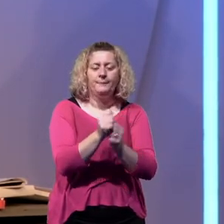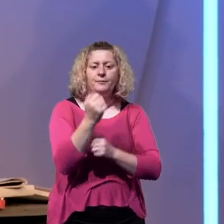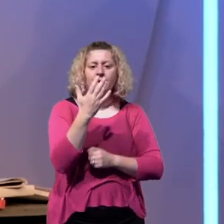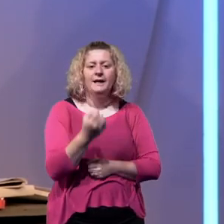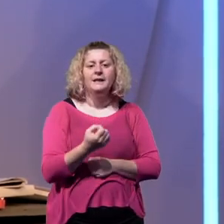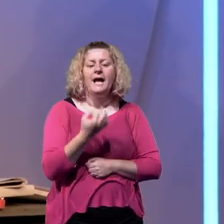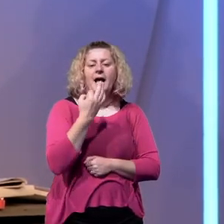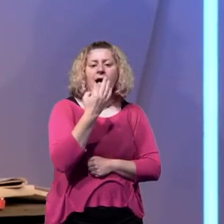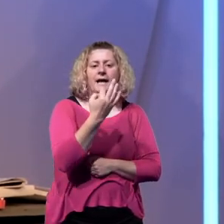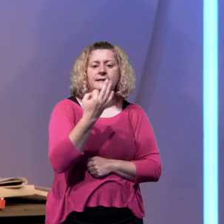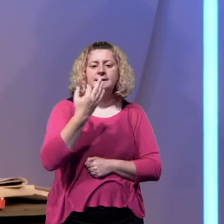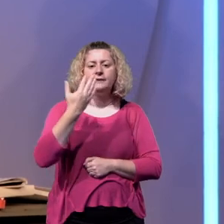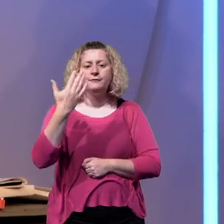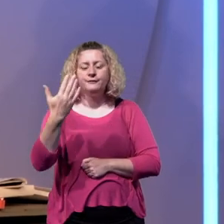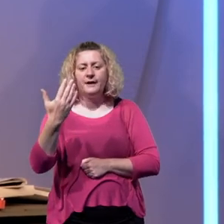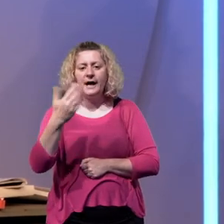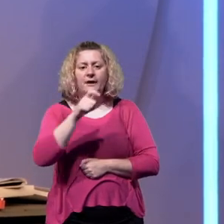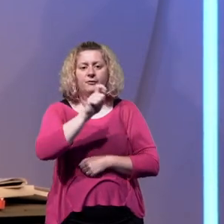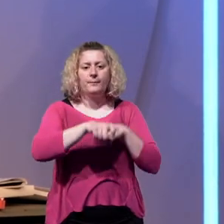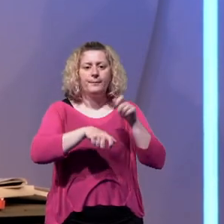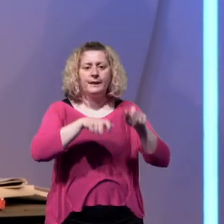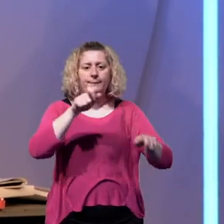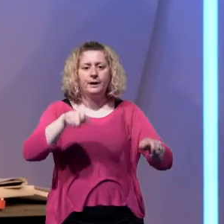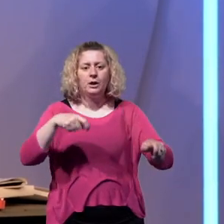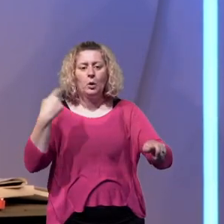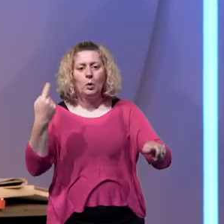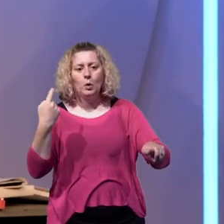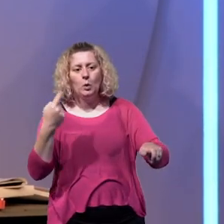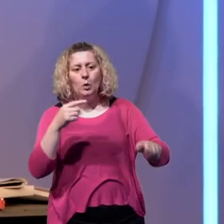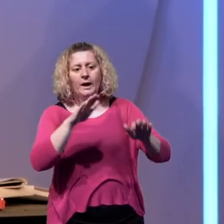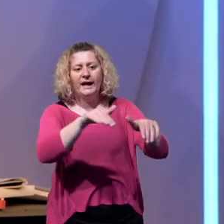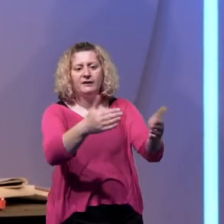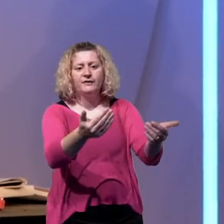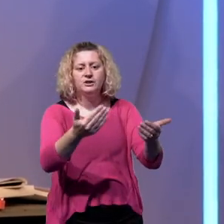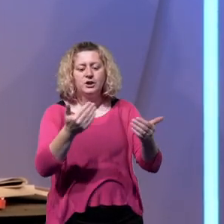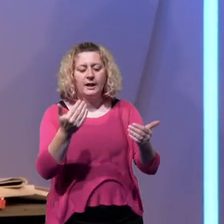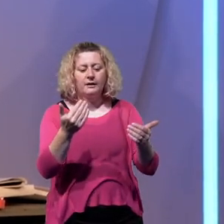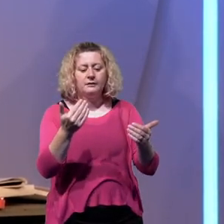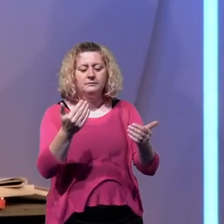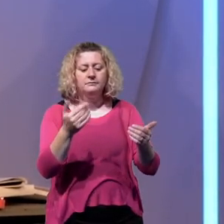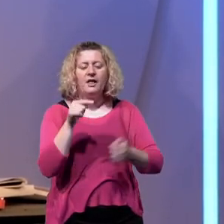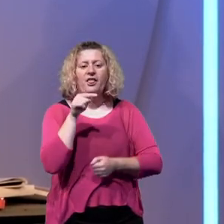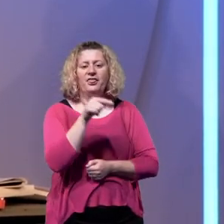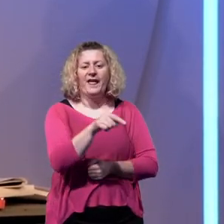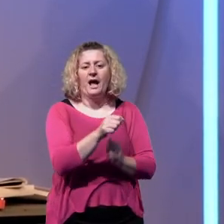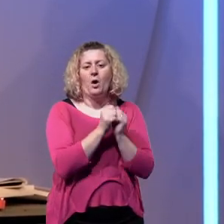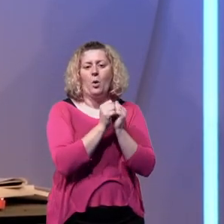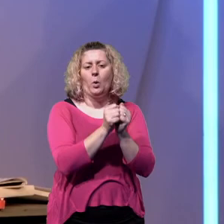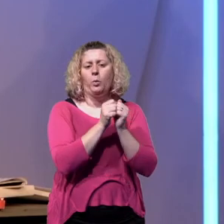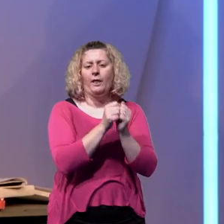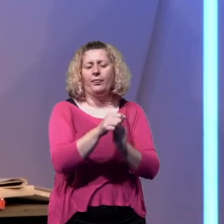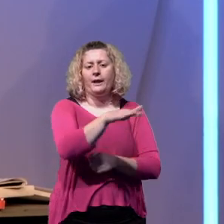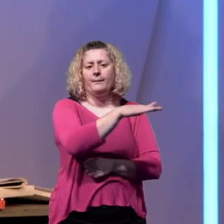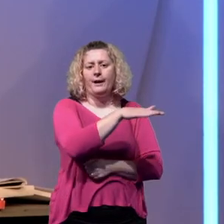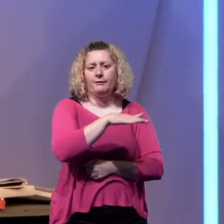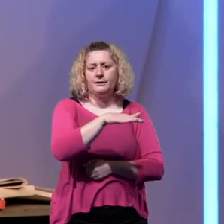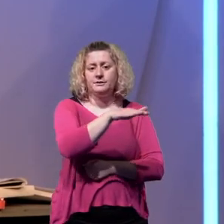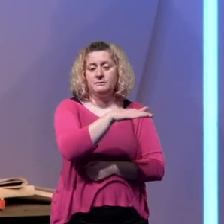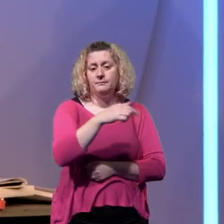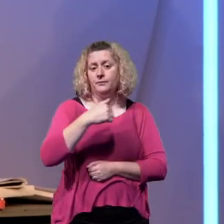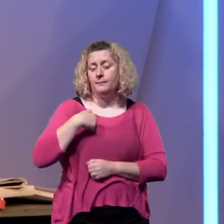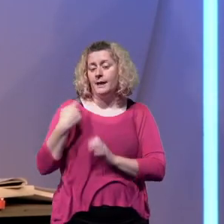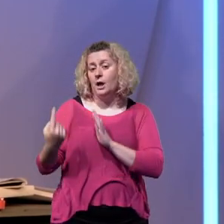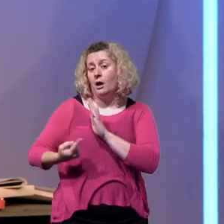there. Isn't it amazing that God was calling 85 people to St. Nick's Sevenoaks? And yet I've got another friend,